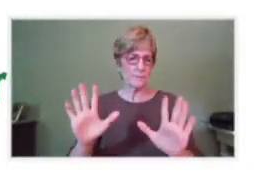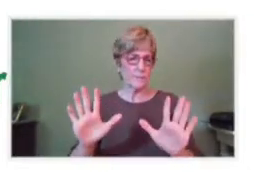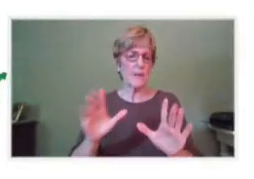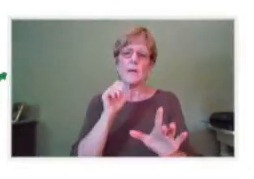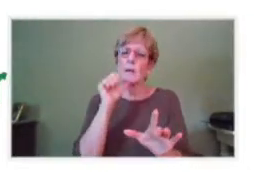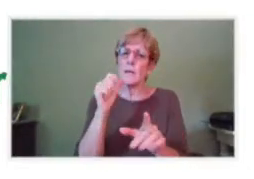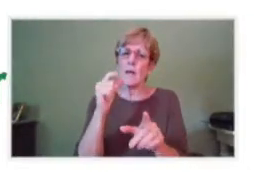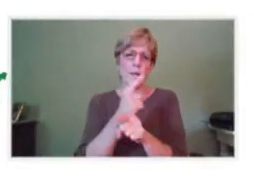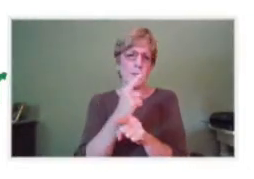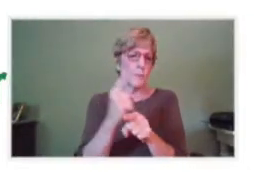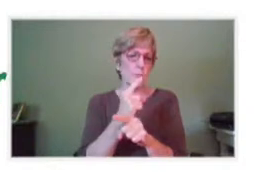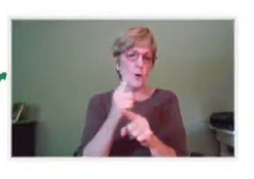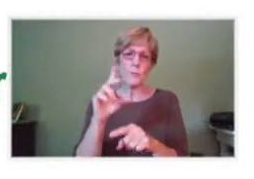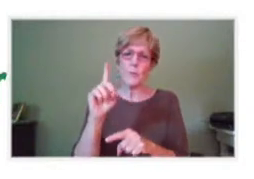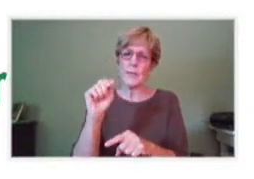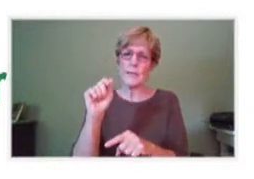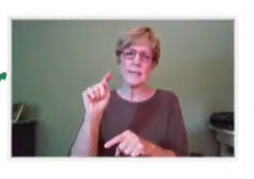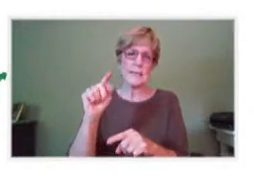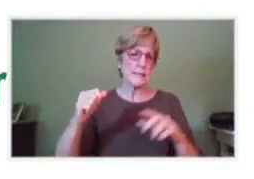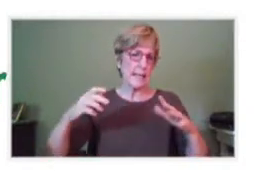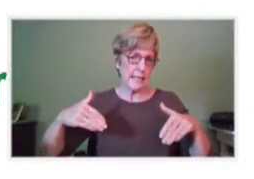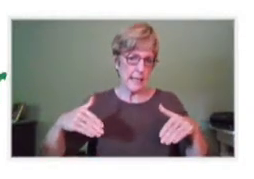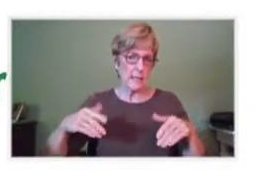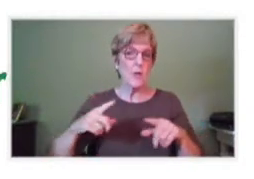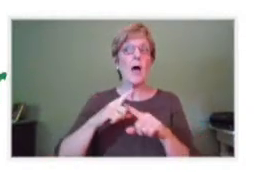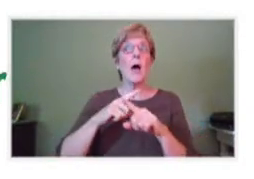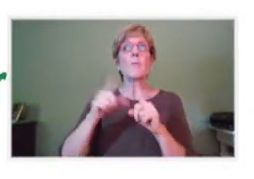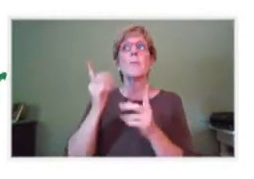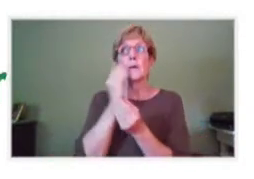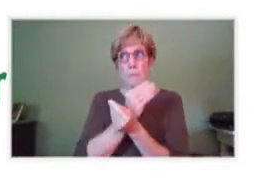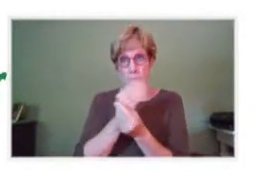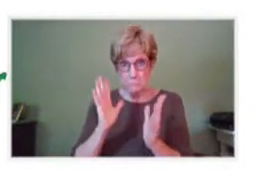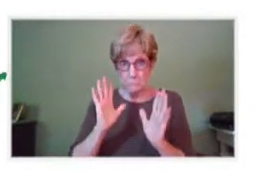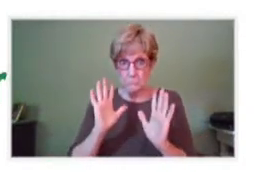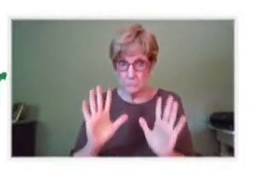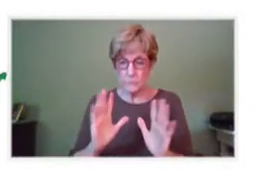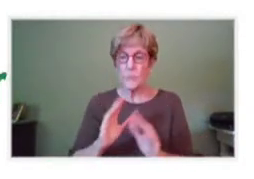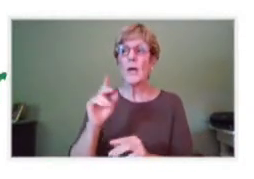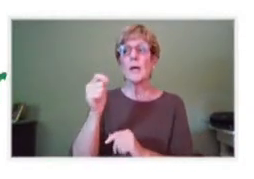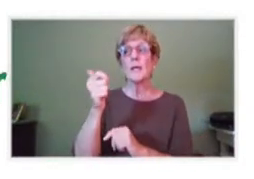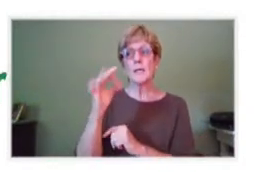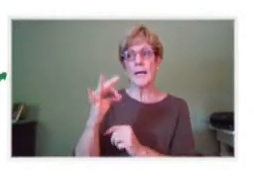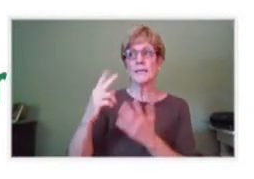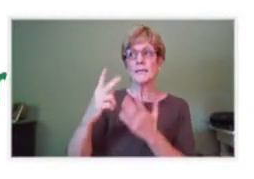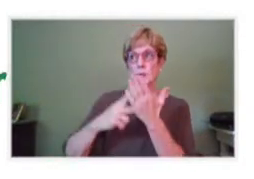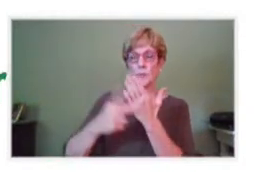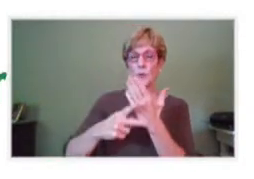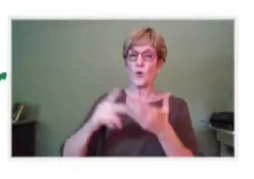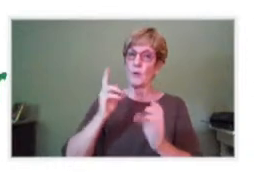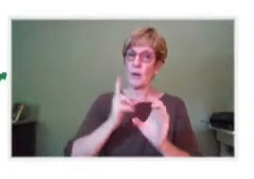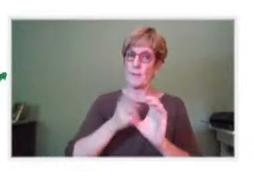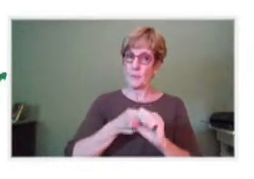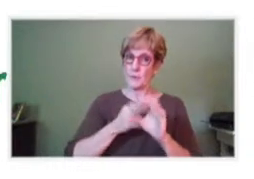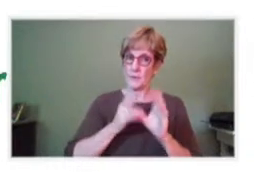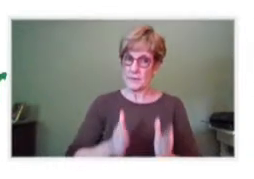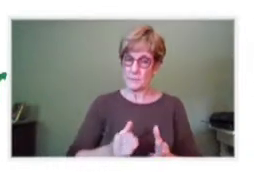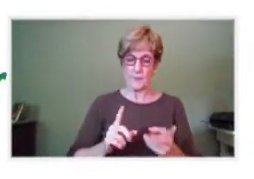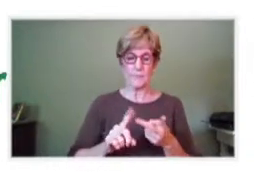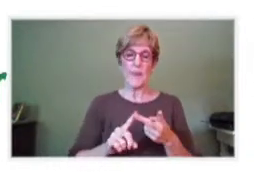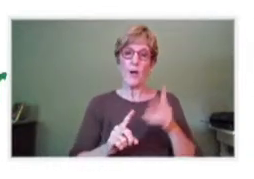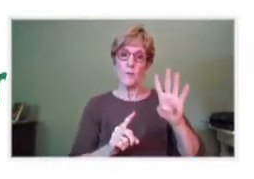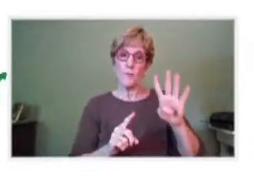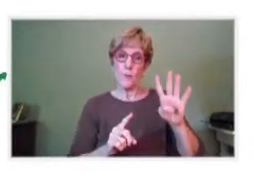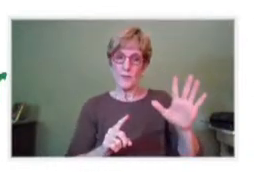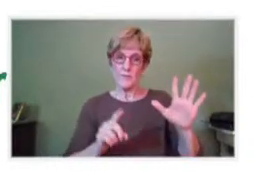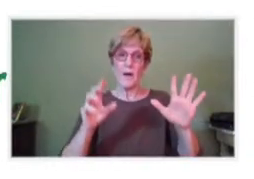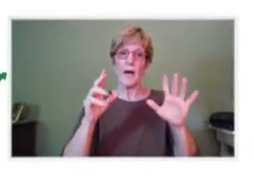do so. What we can share is that we've had a total of currently 19 program participants, 45